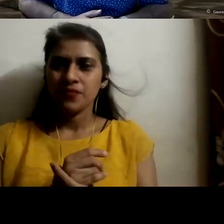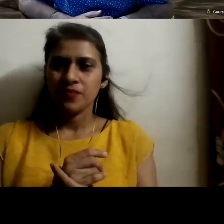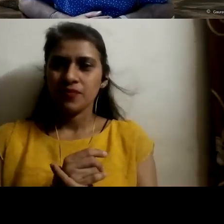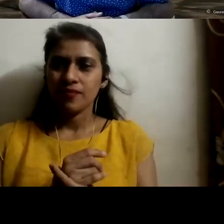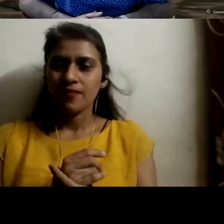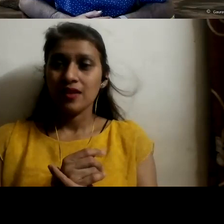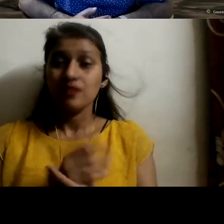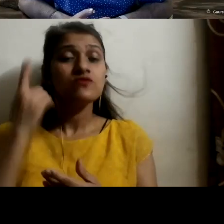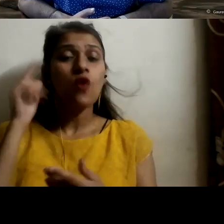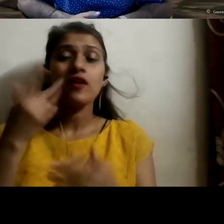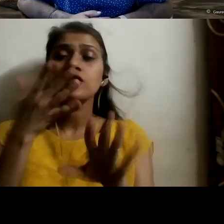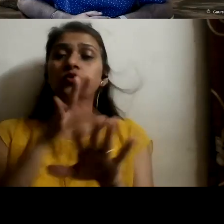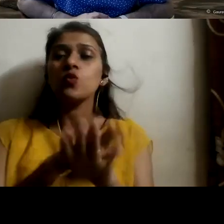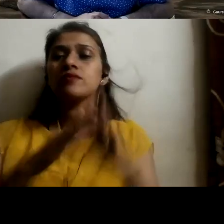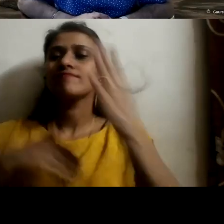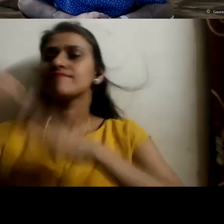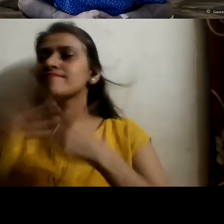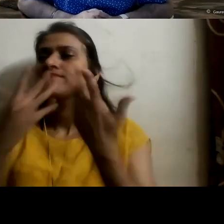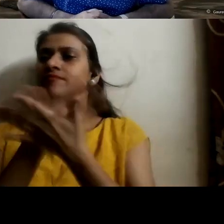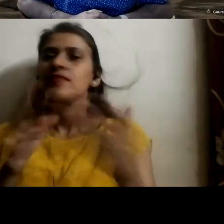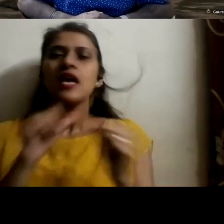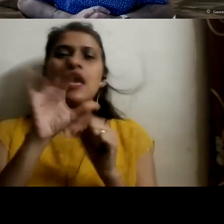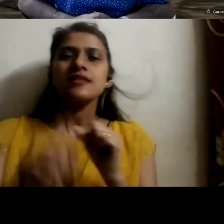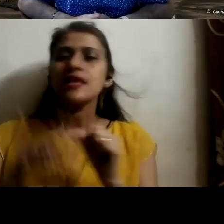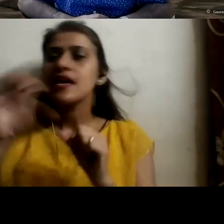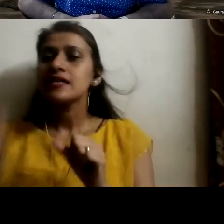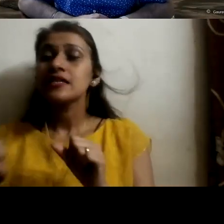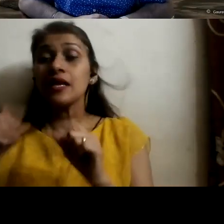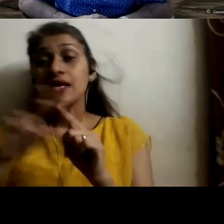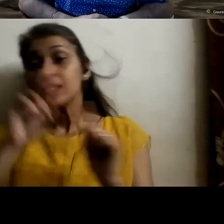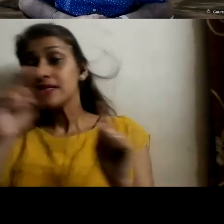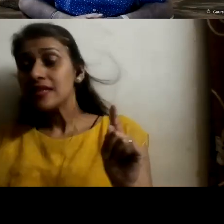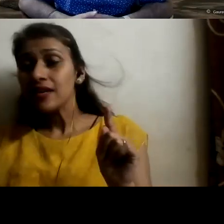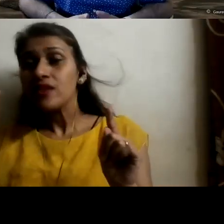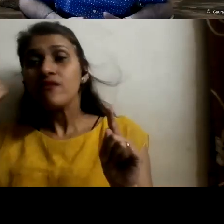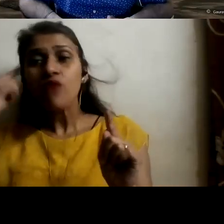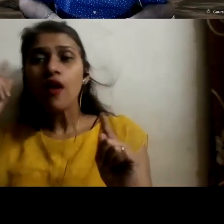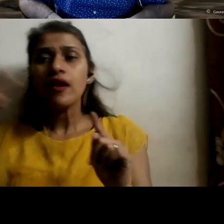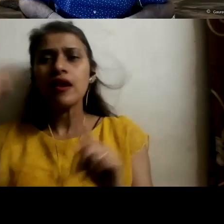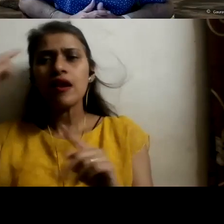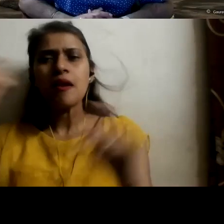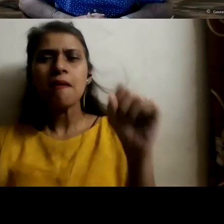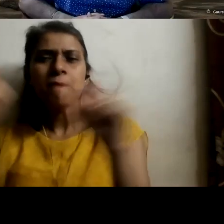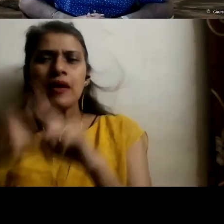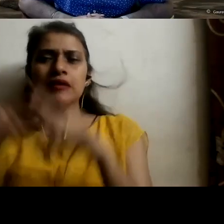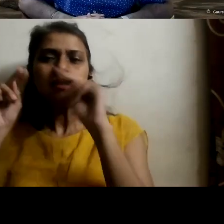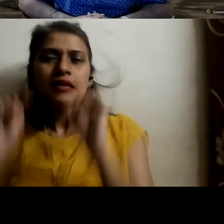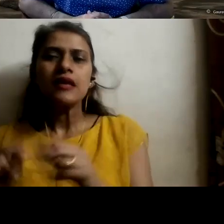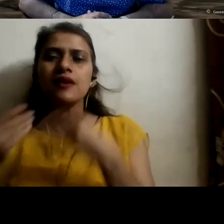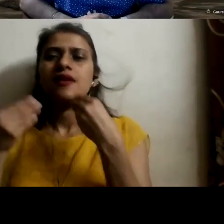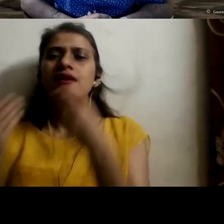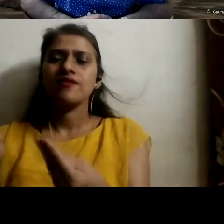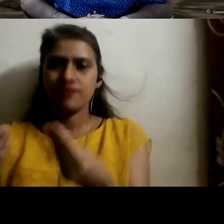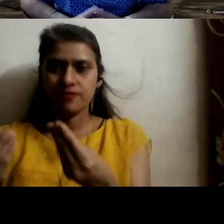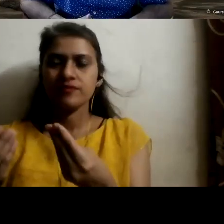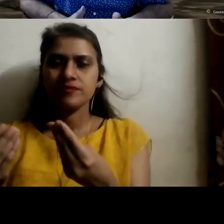is inclusive or an accommodation which is reasonable. If we ourselves do not know, how